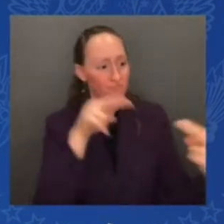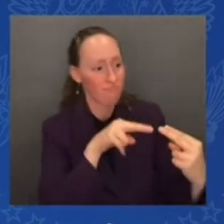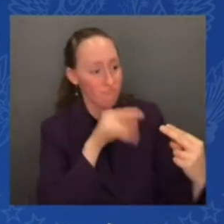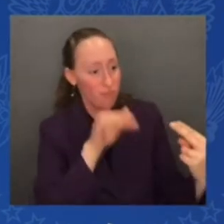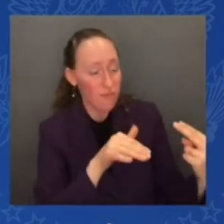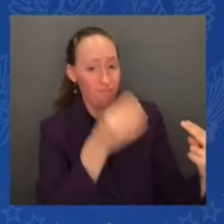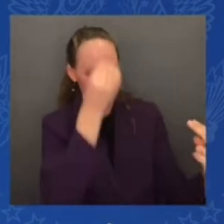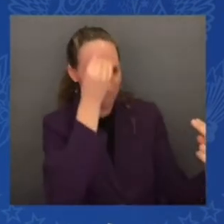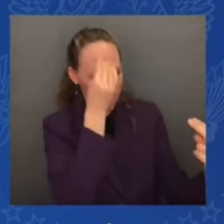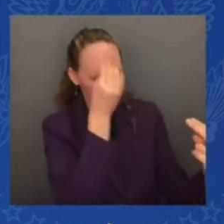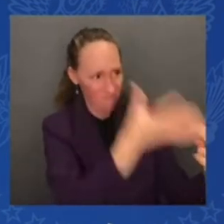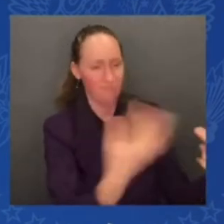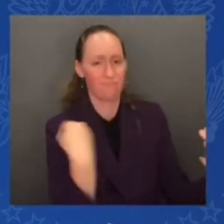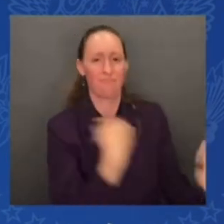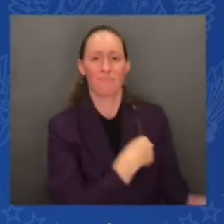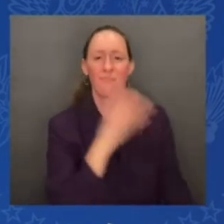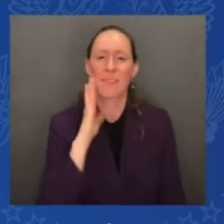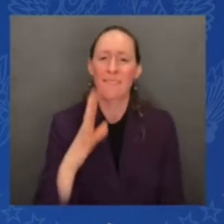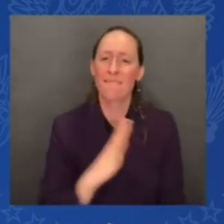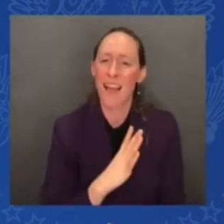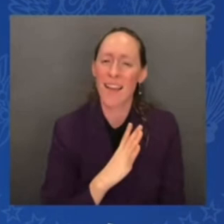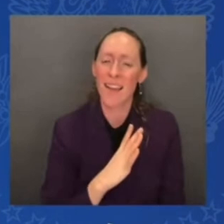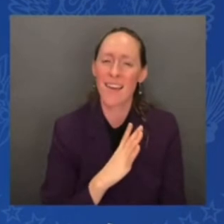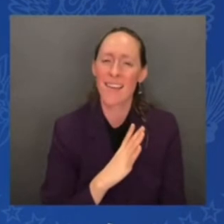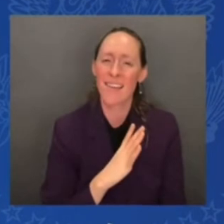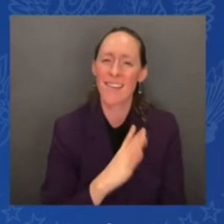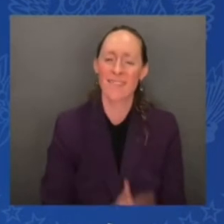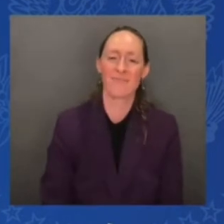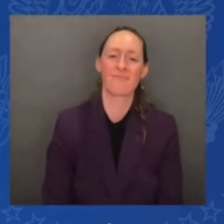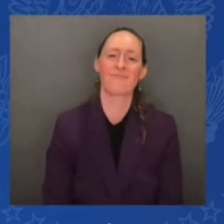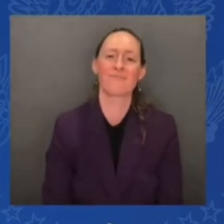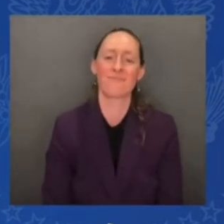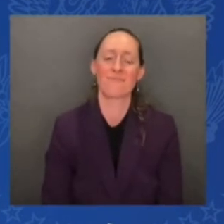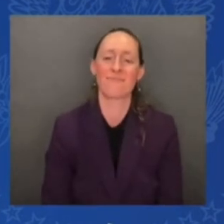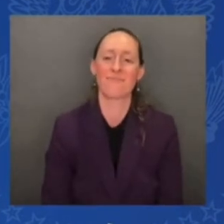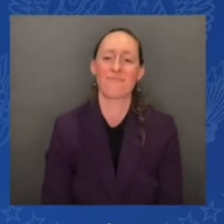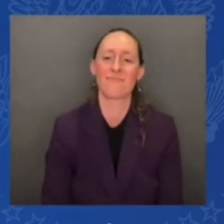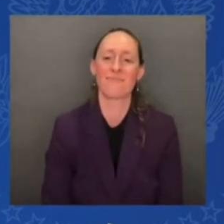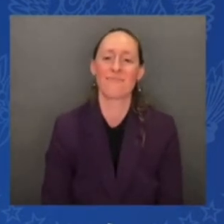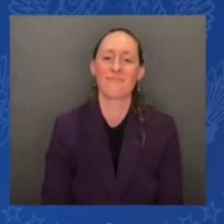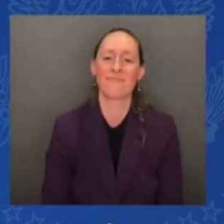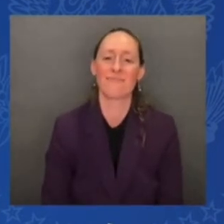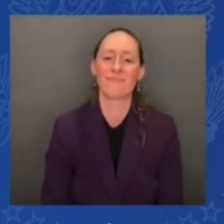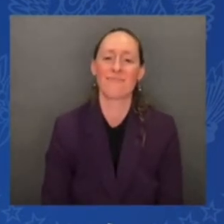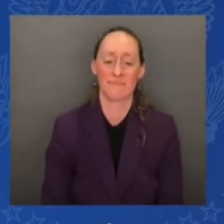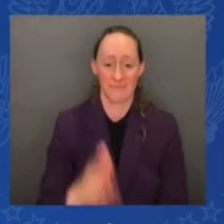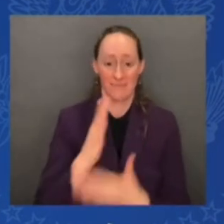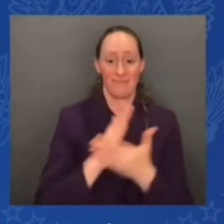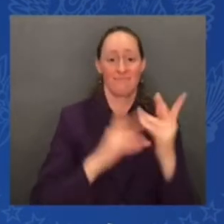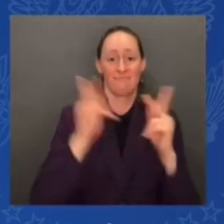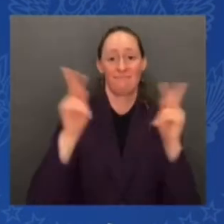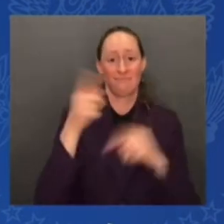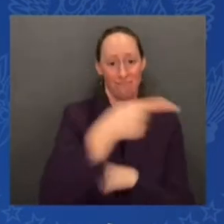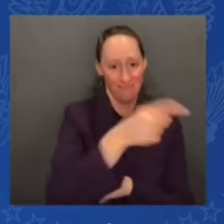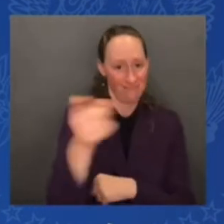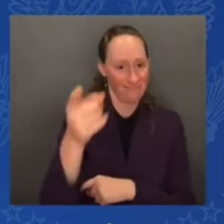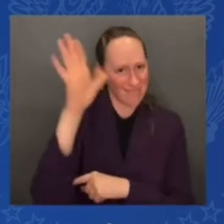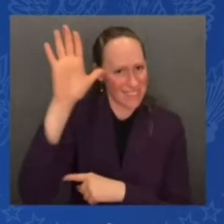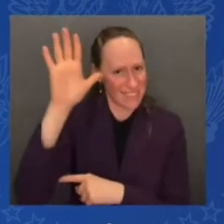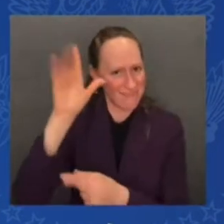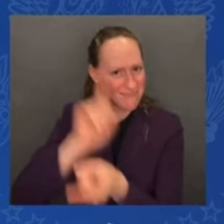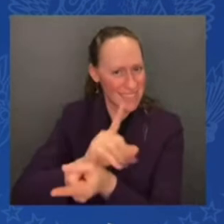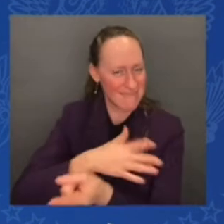some of the folks in Congress knew my dad. He meant it. And he said, the real question, Joey, is at the end of the